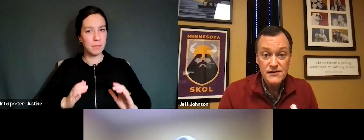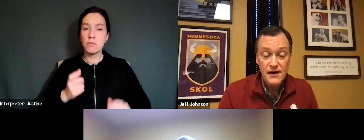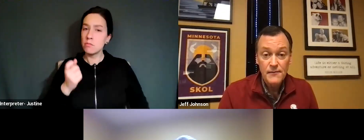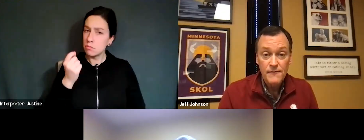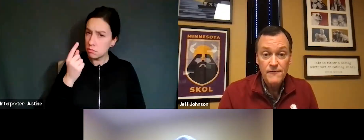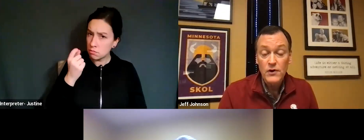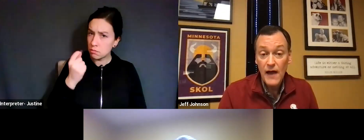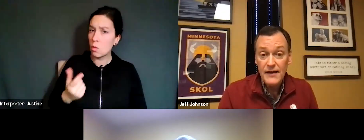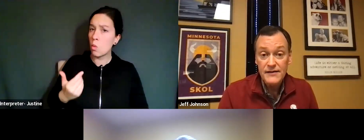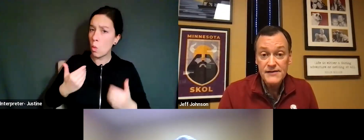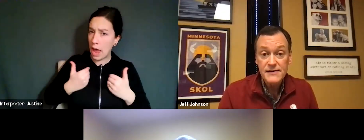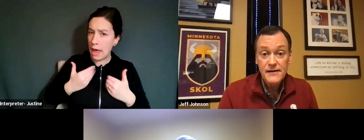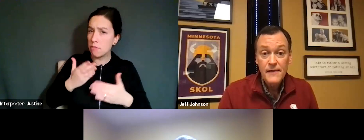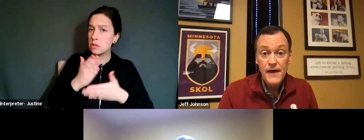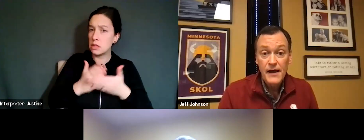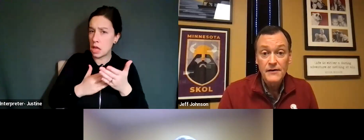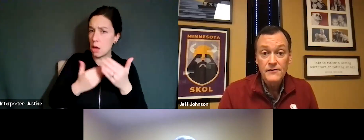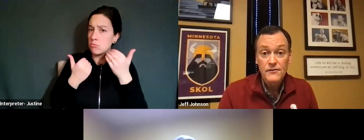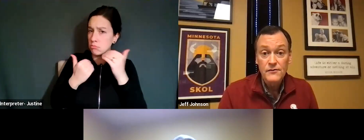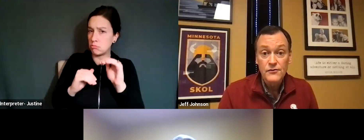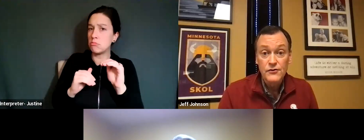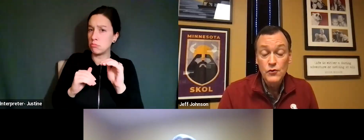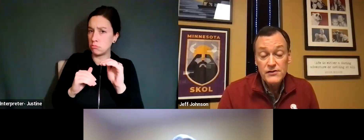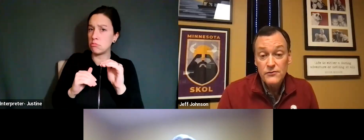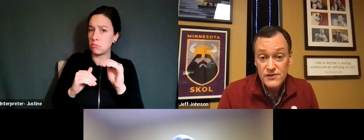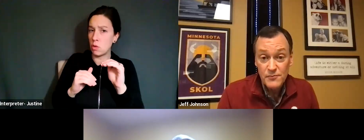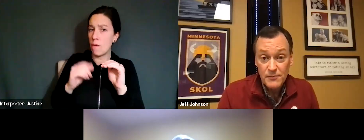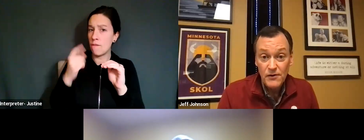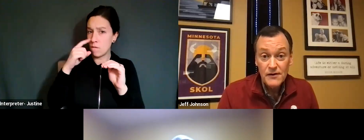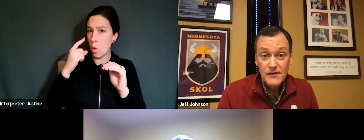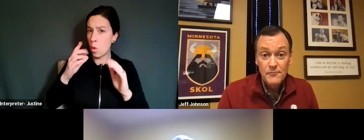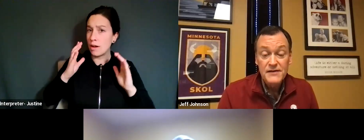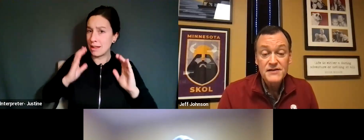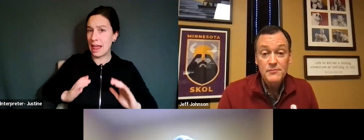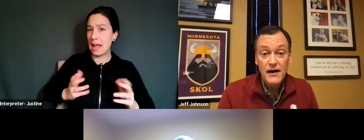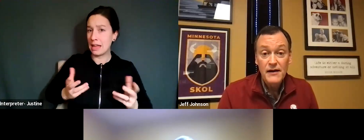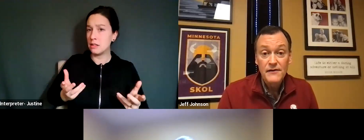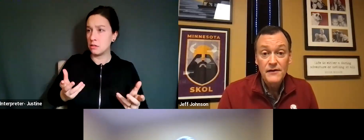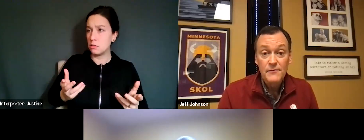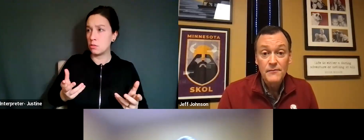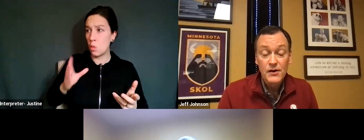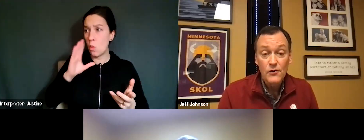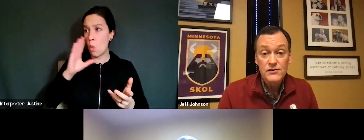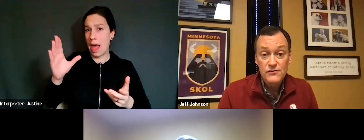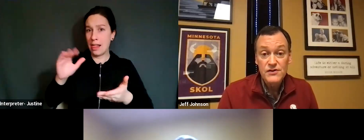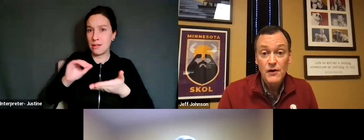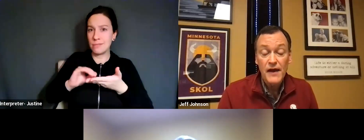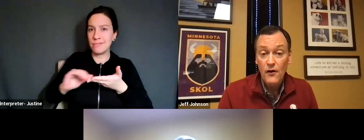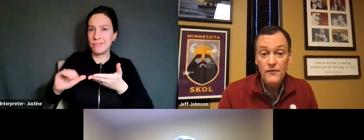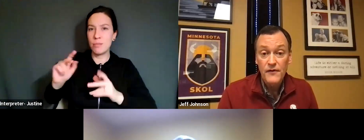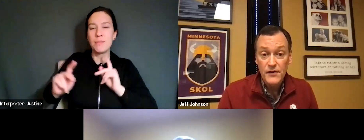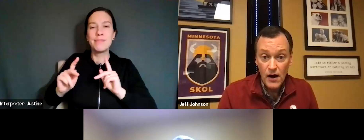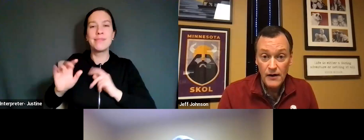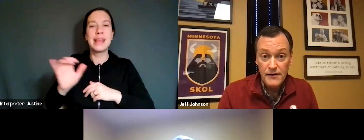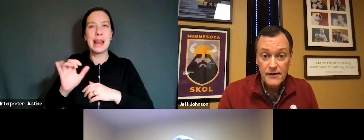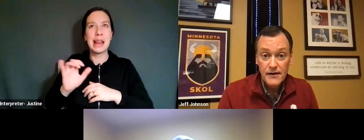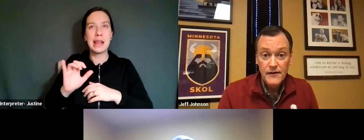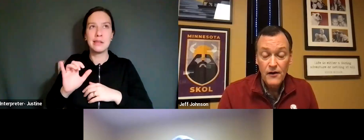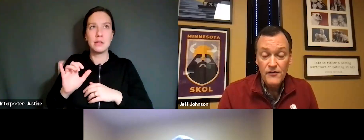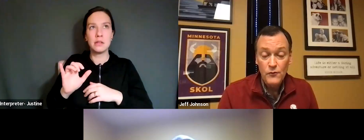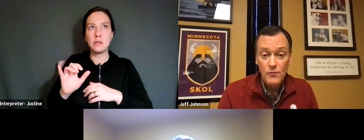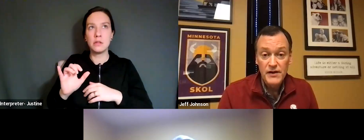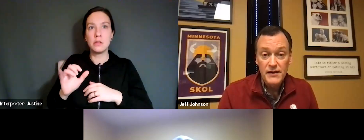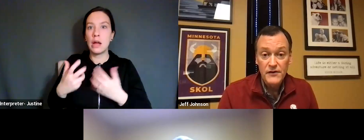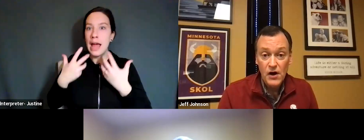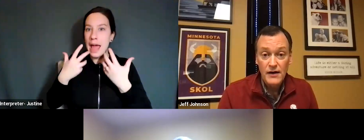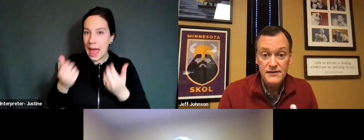restrictions for clients that do exclude some people based upon the, you know, concerns about the health of the dog, the